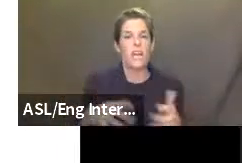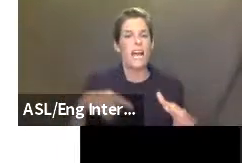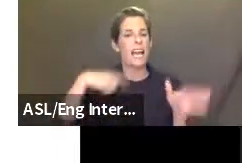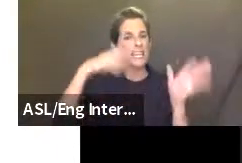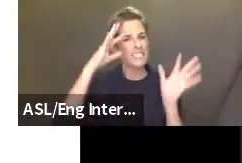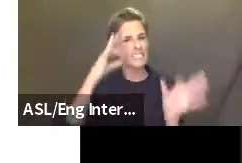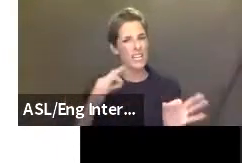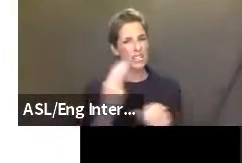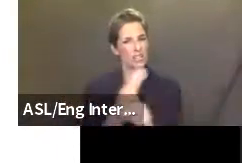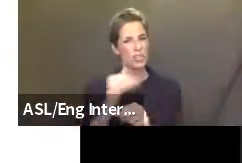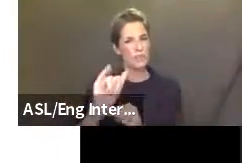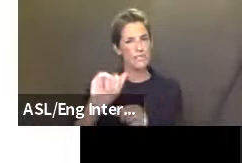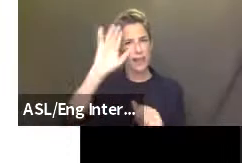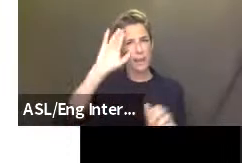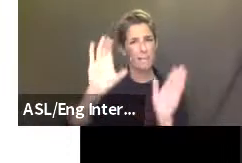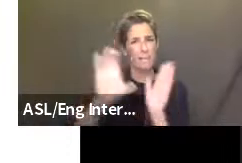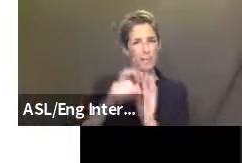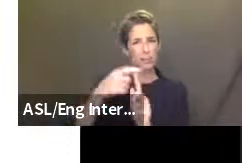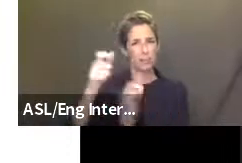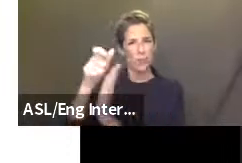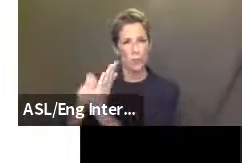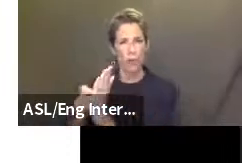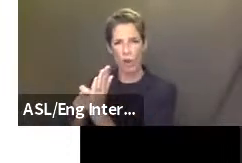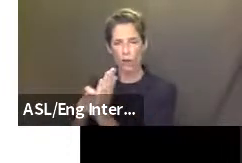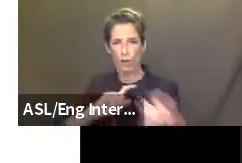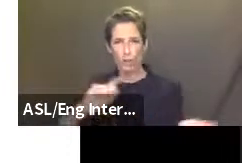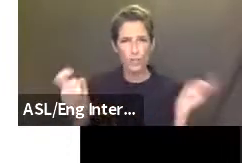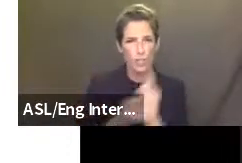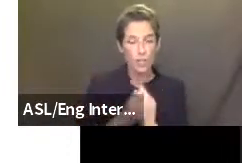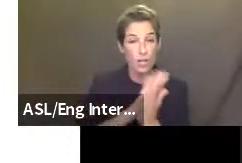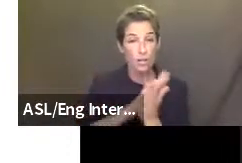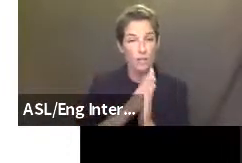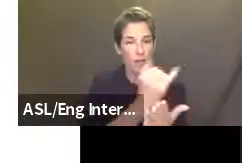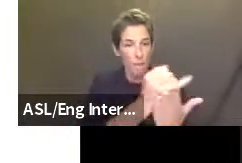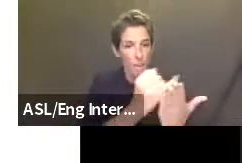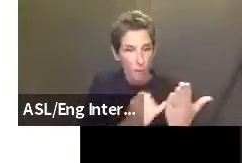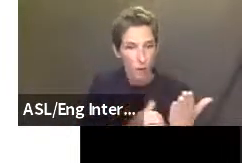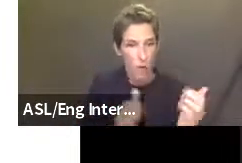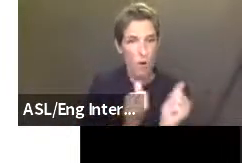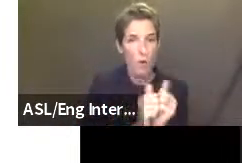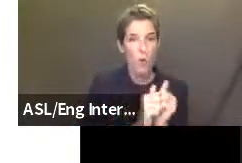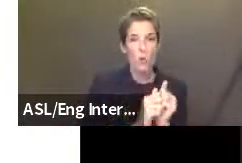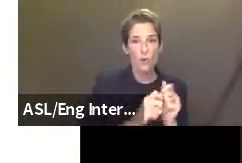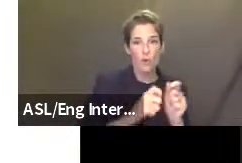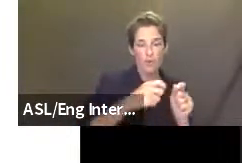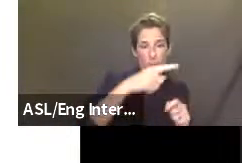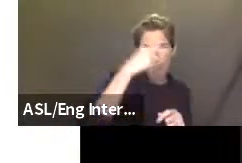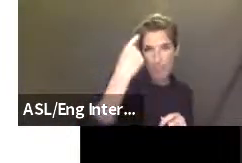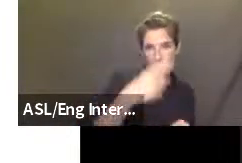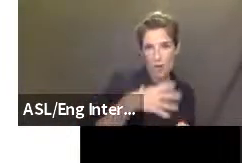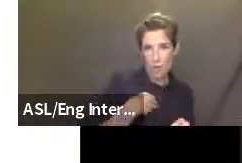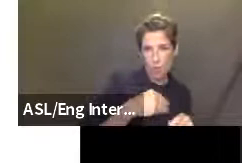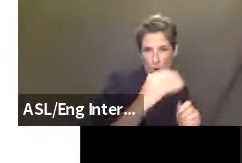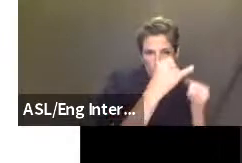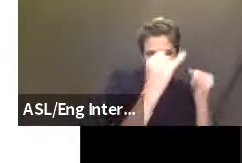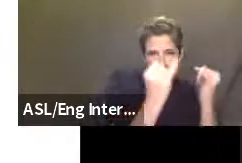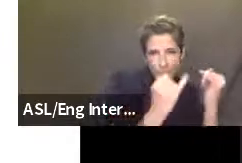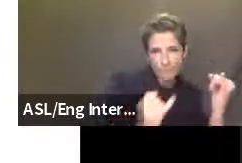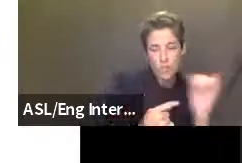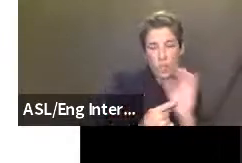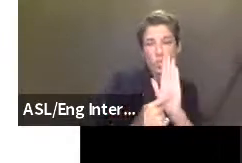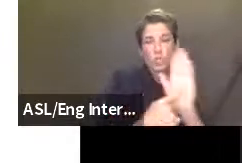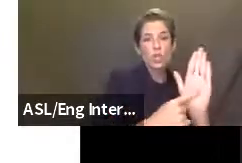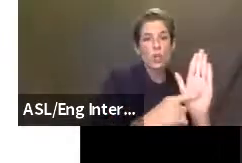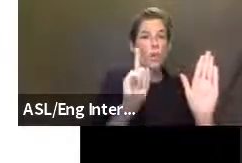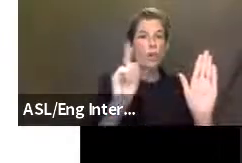of my brain trauma to emphasize my eyes and accentuate my drama and humanity. This image is now on